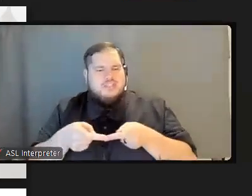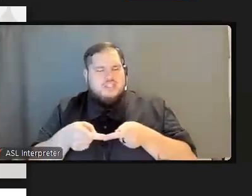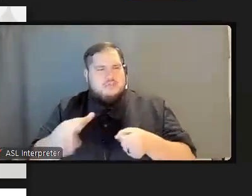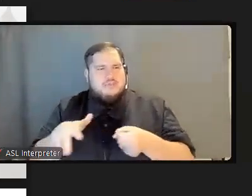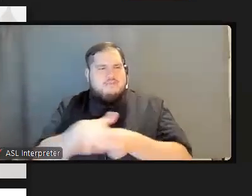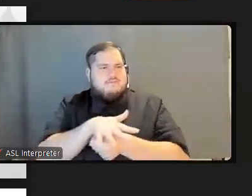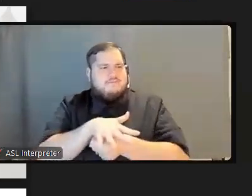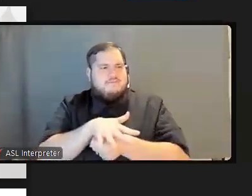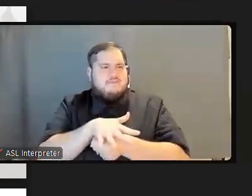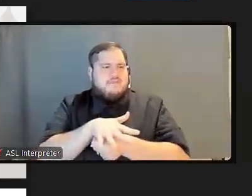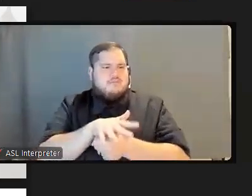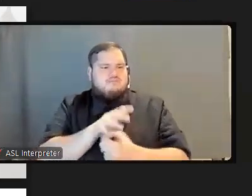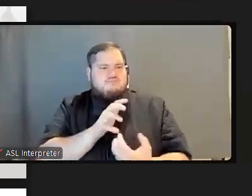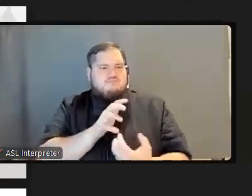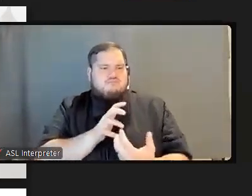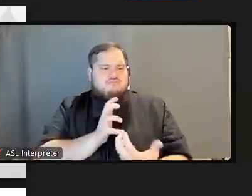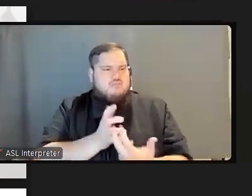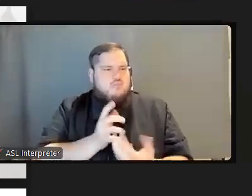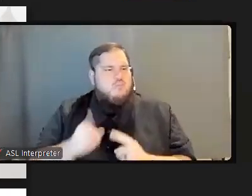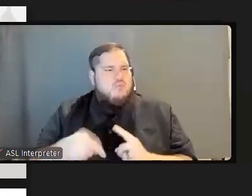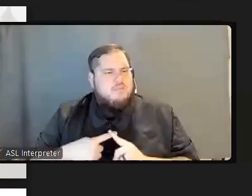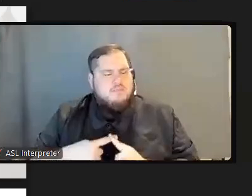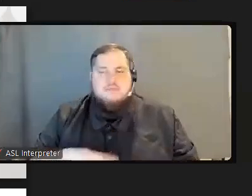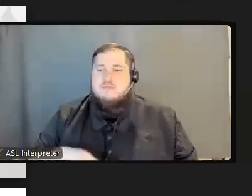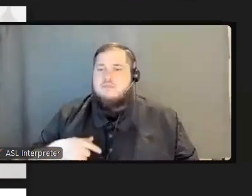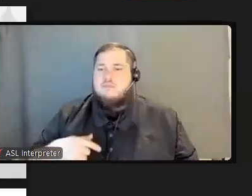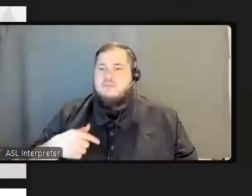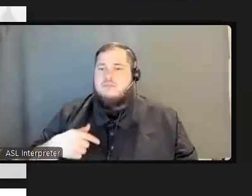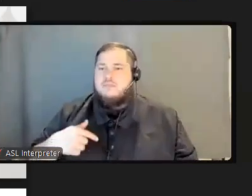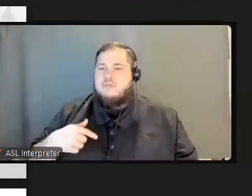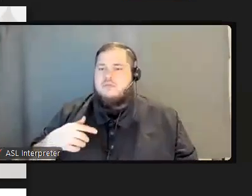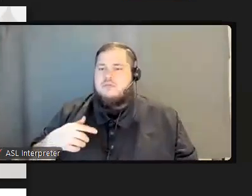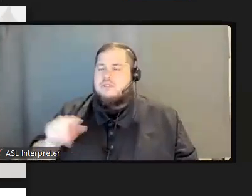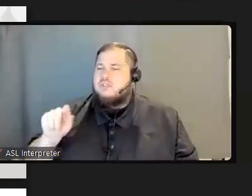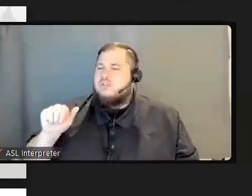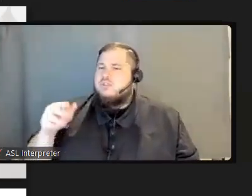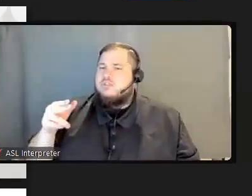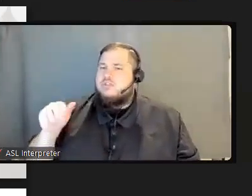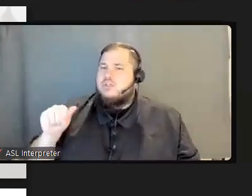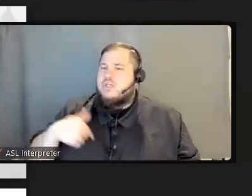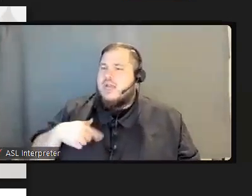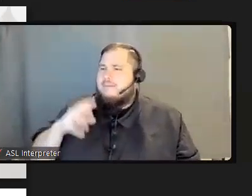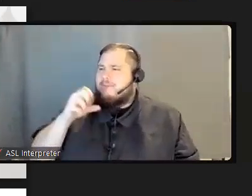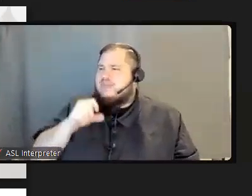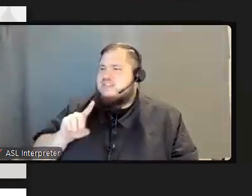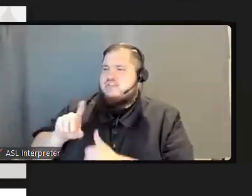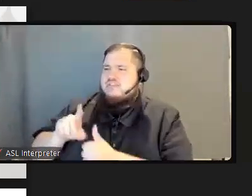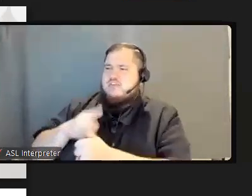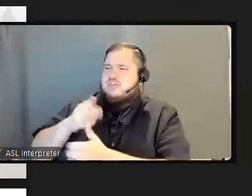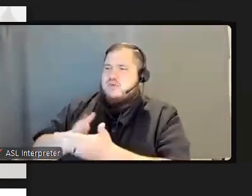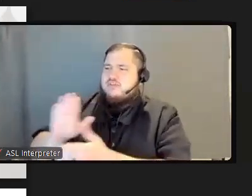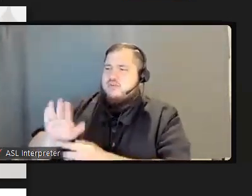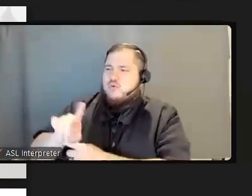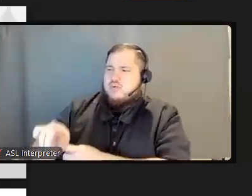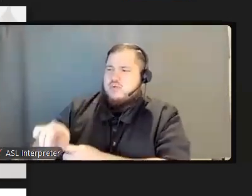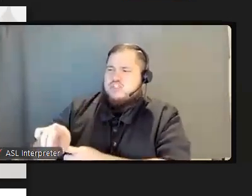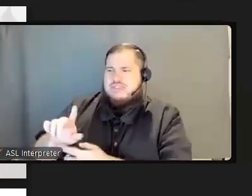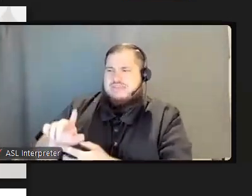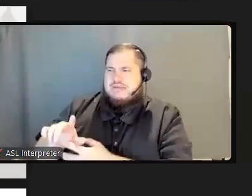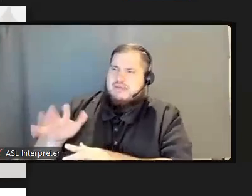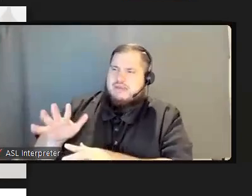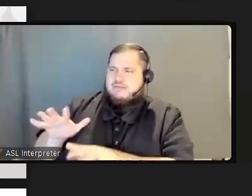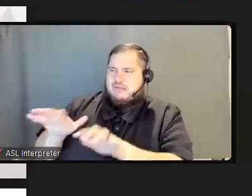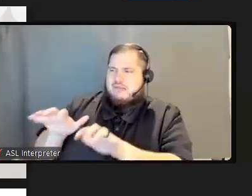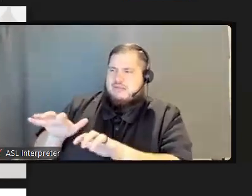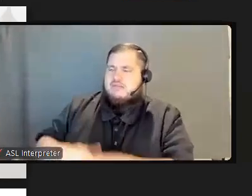so? Tasha, I missed the first part of your question, and then I'll answer the rest of it. It just glitched for a second. It might have